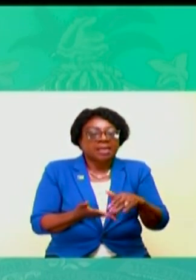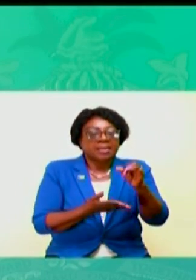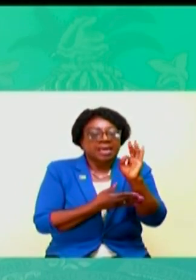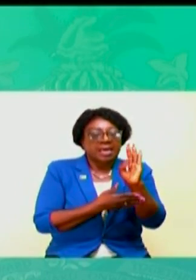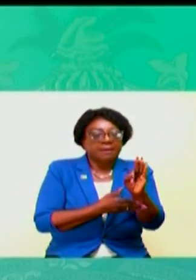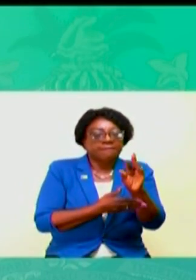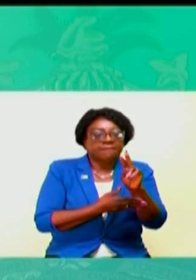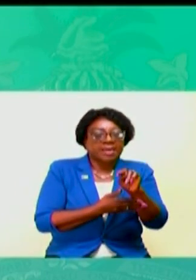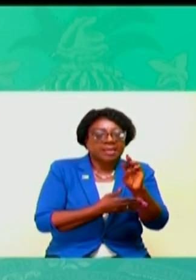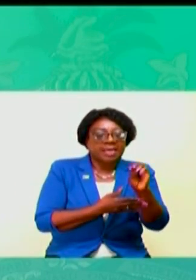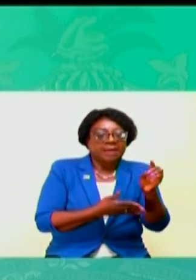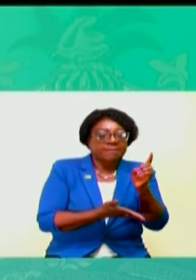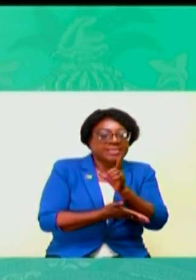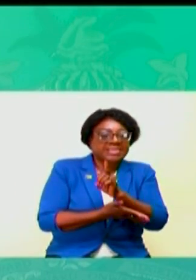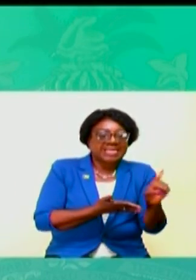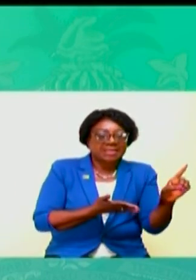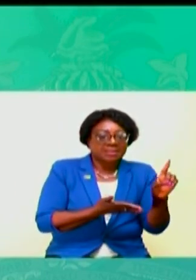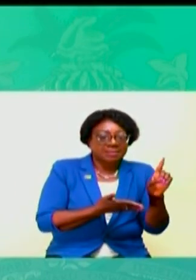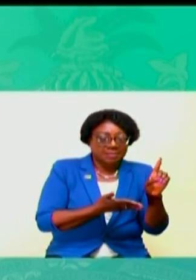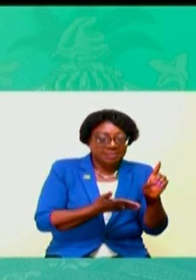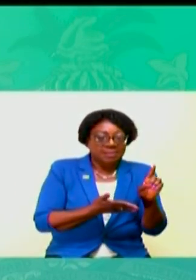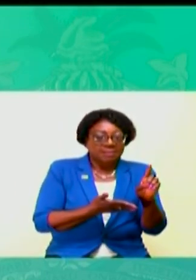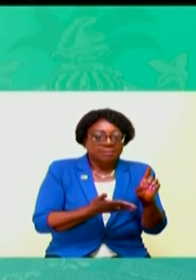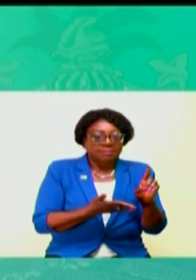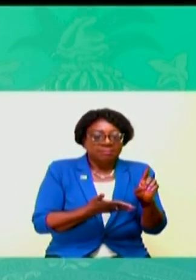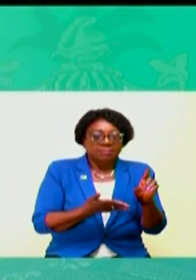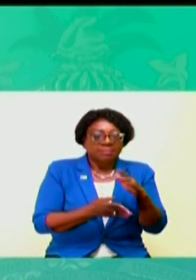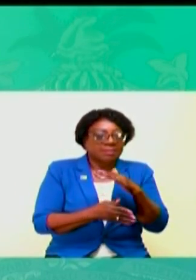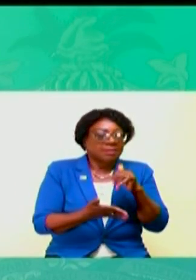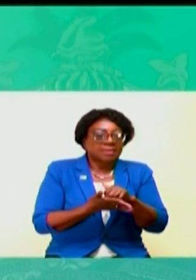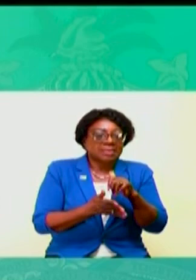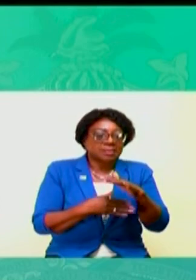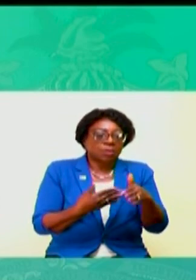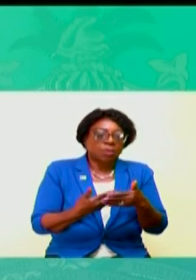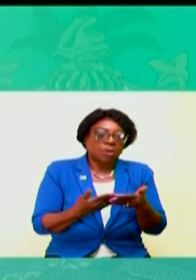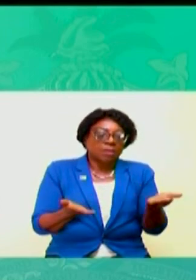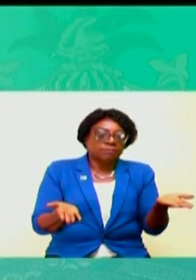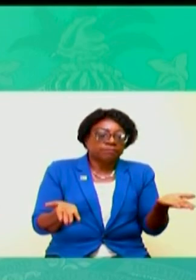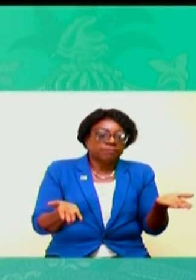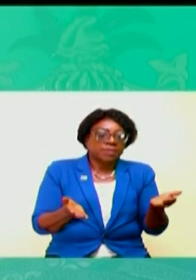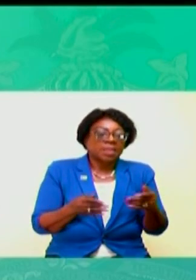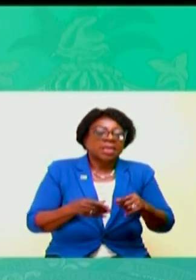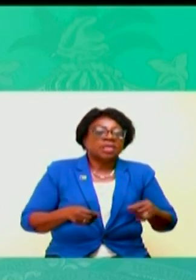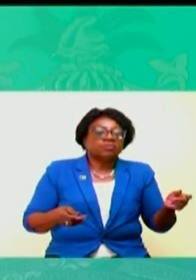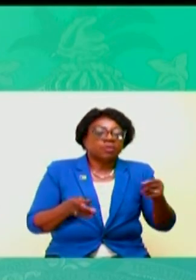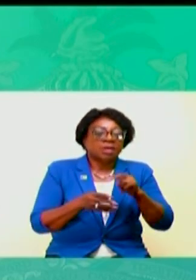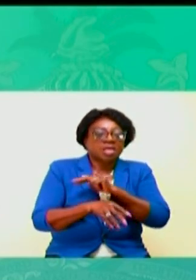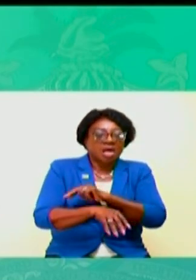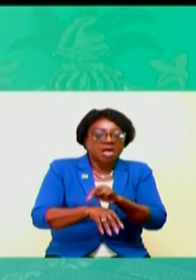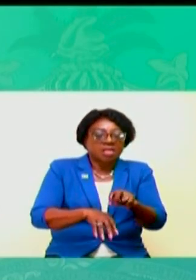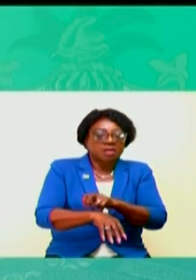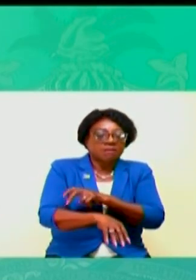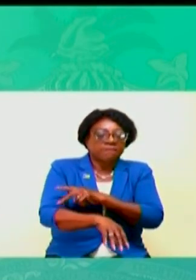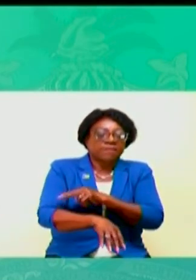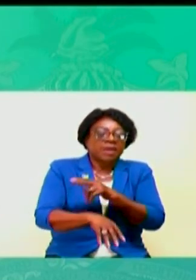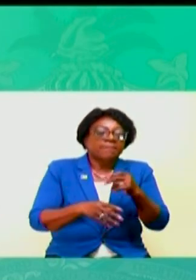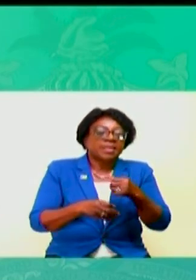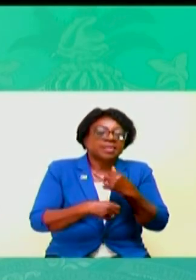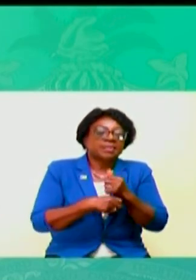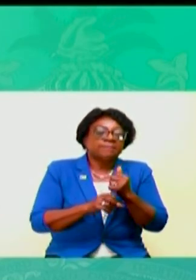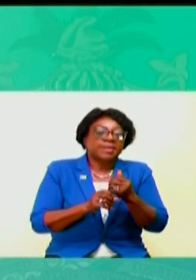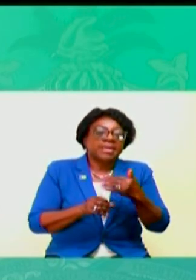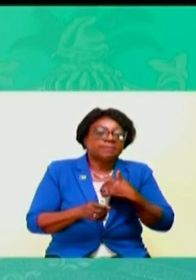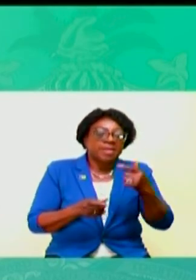deals. It is as simple as that. Mr. Deputy Speaker, it struck a nerve because it made me